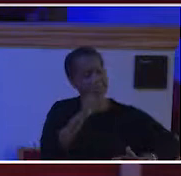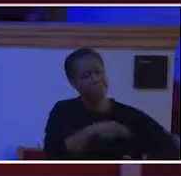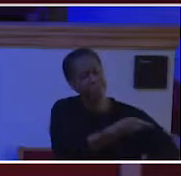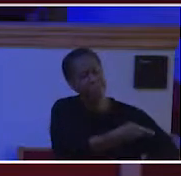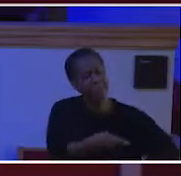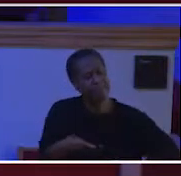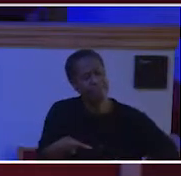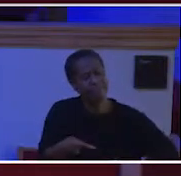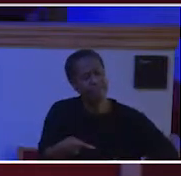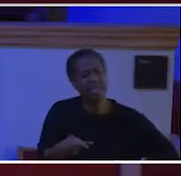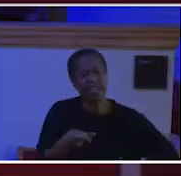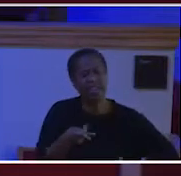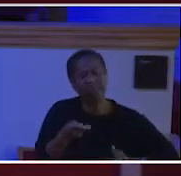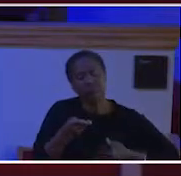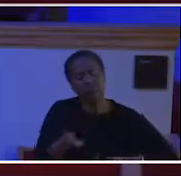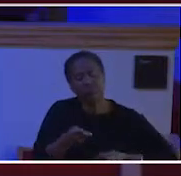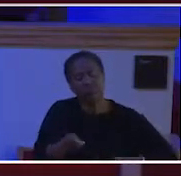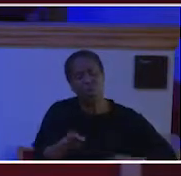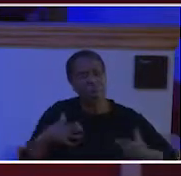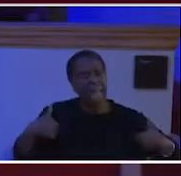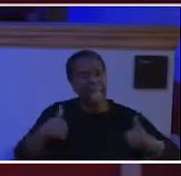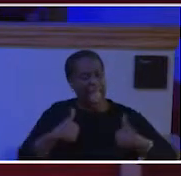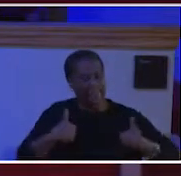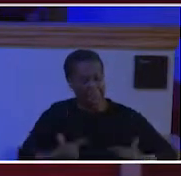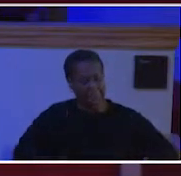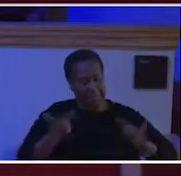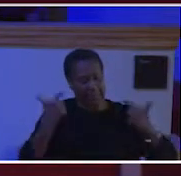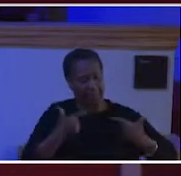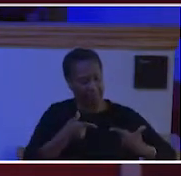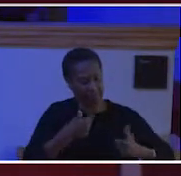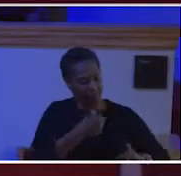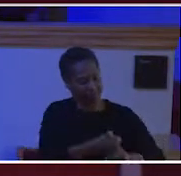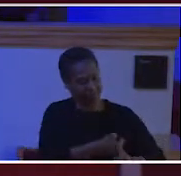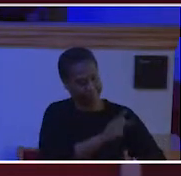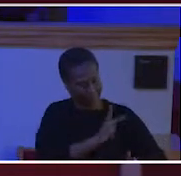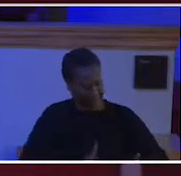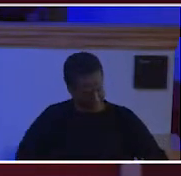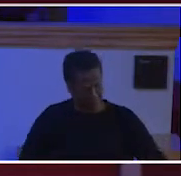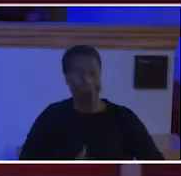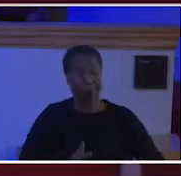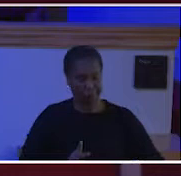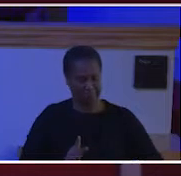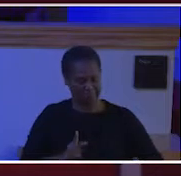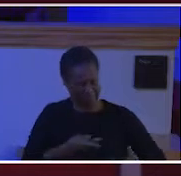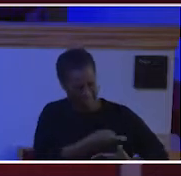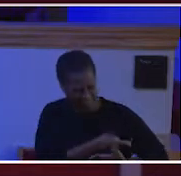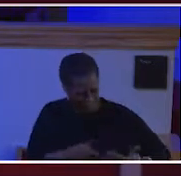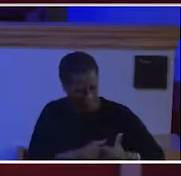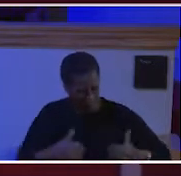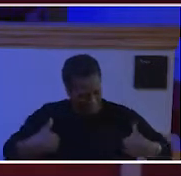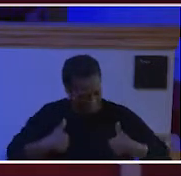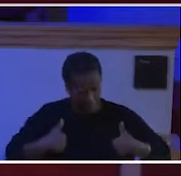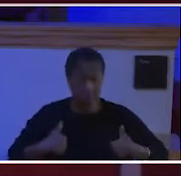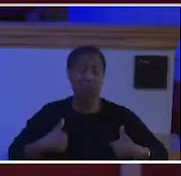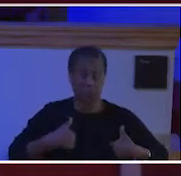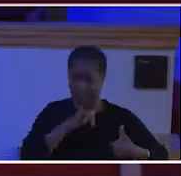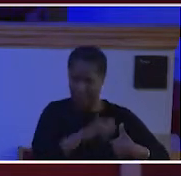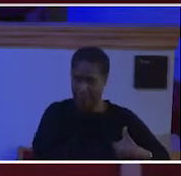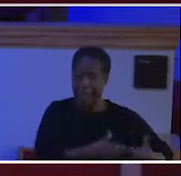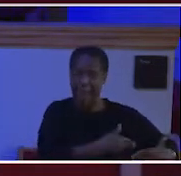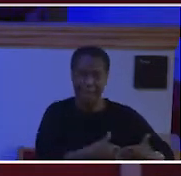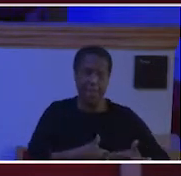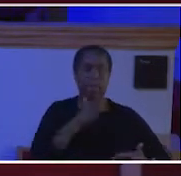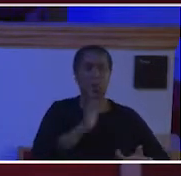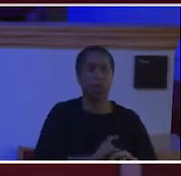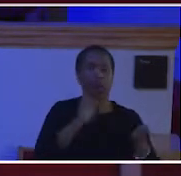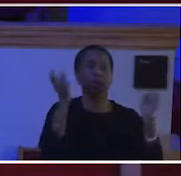feeding trough as an unheralded king is the one that will reverse